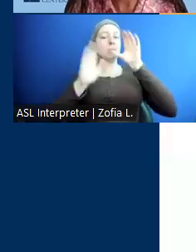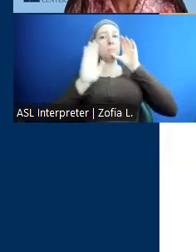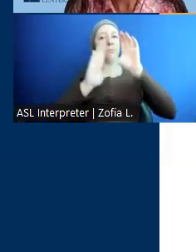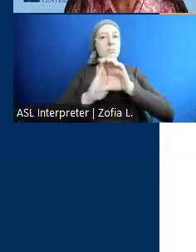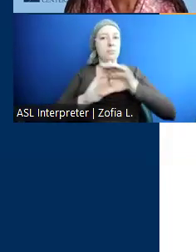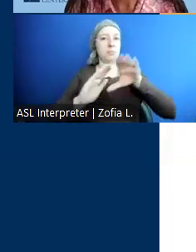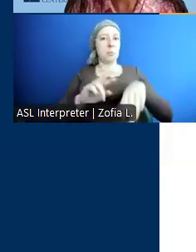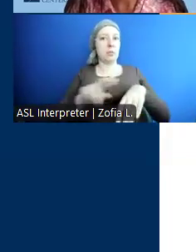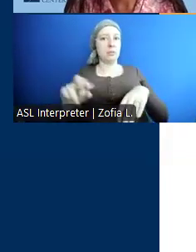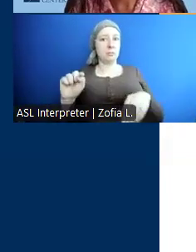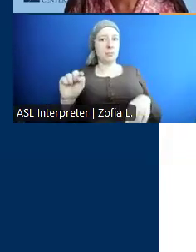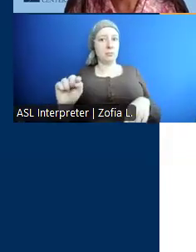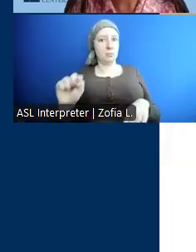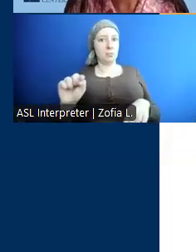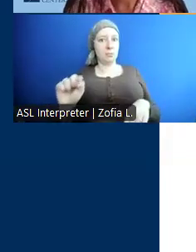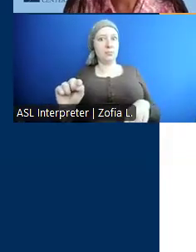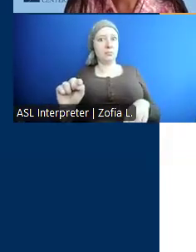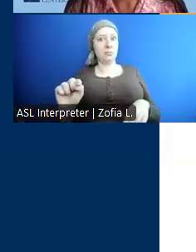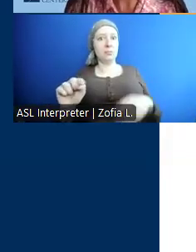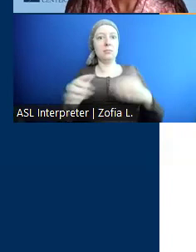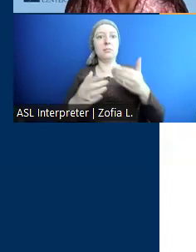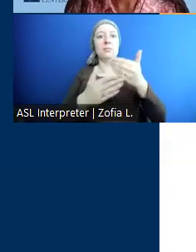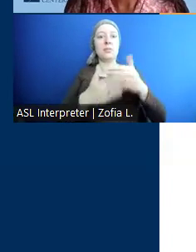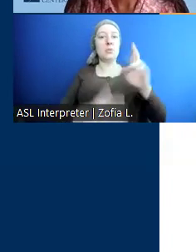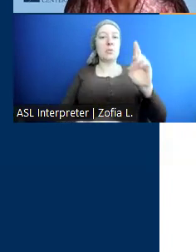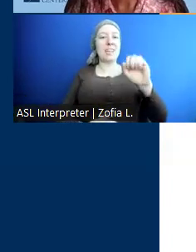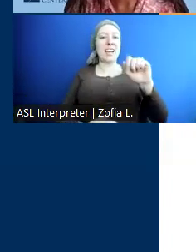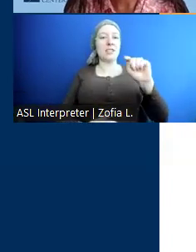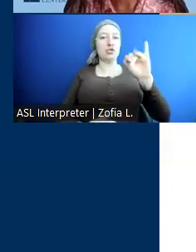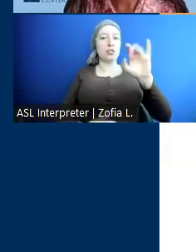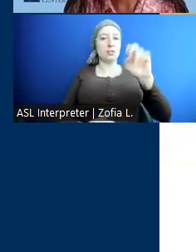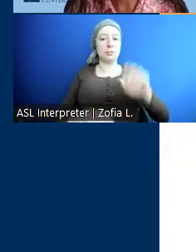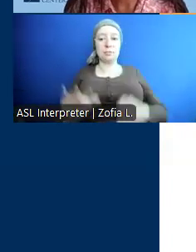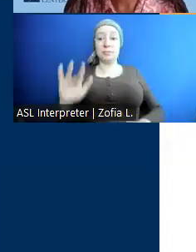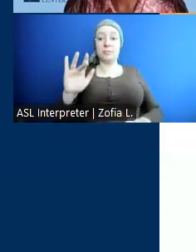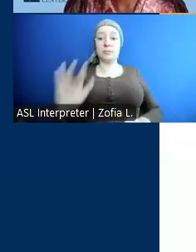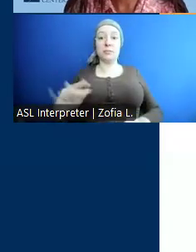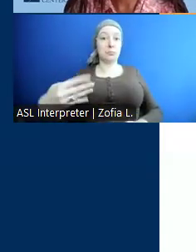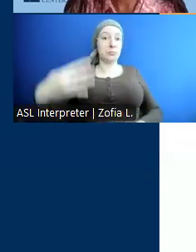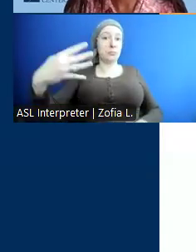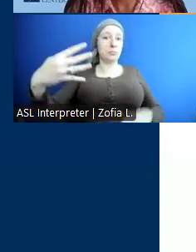corner, right near the reactions button, and click on Spanish.